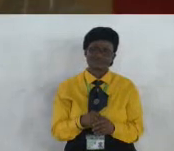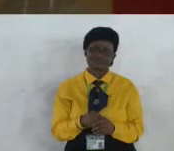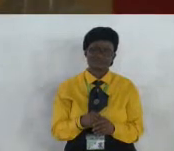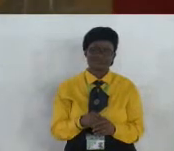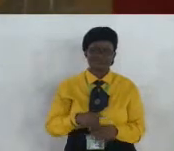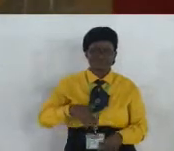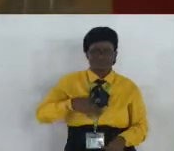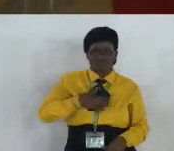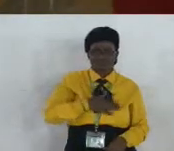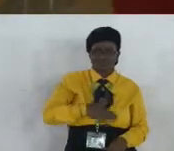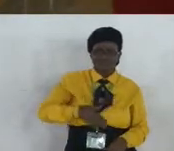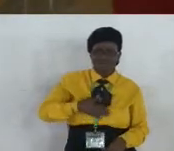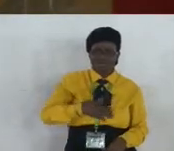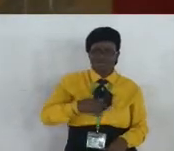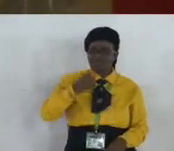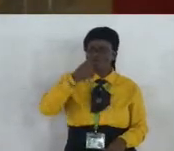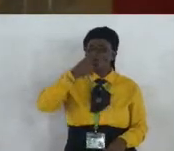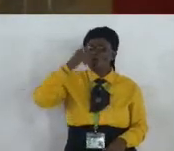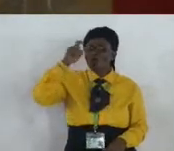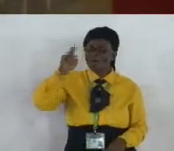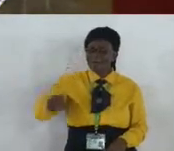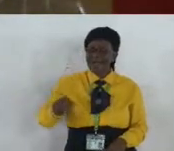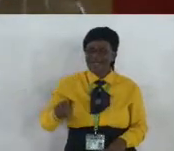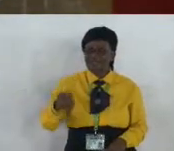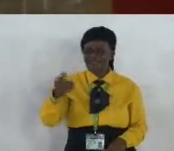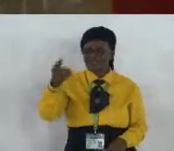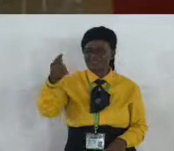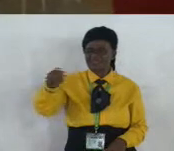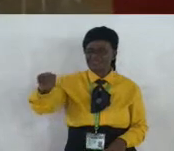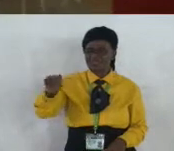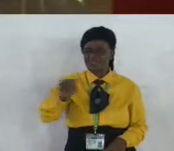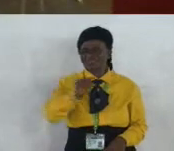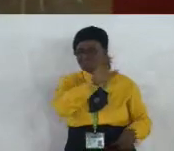Please command the siege